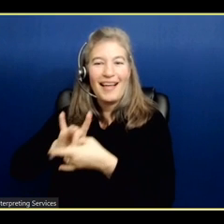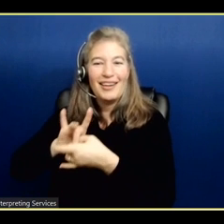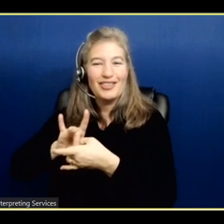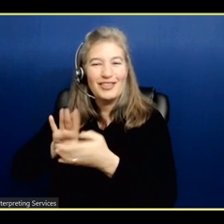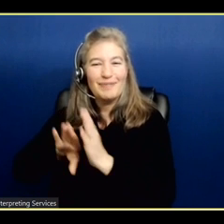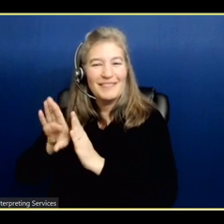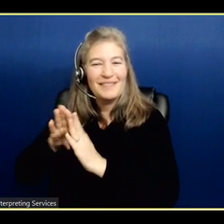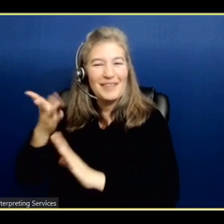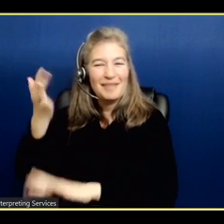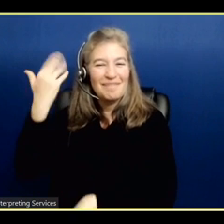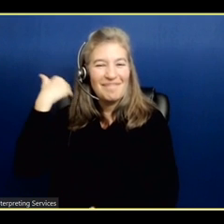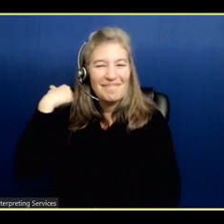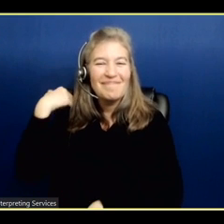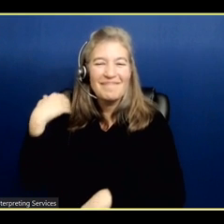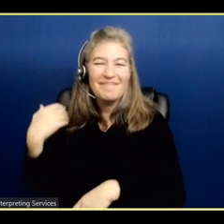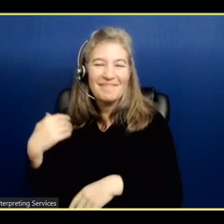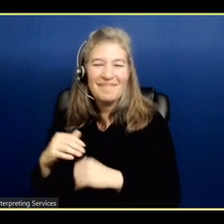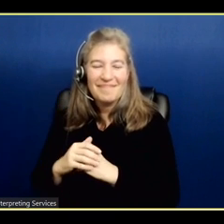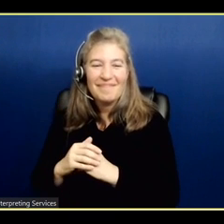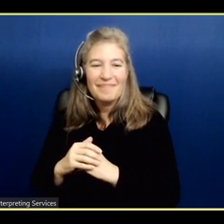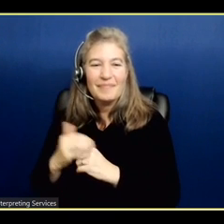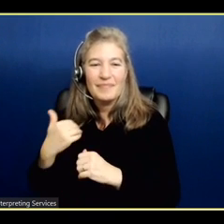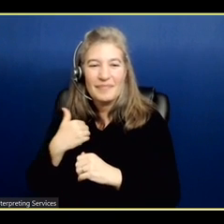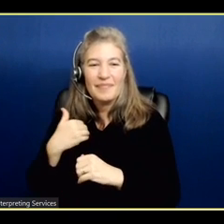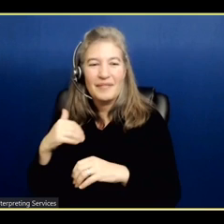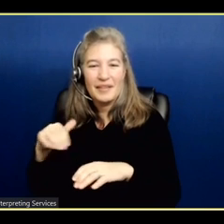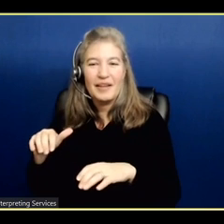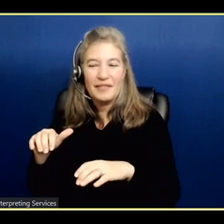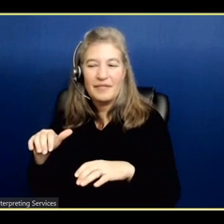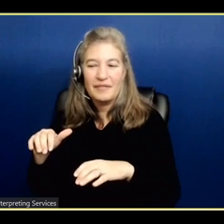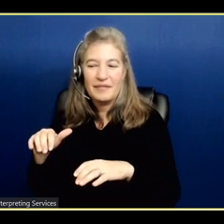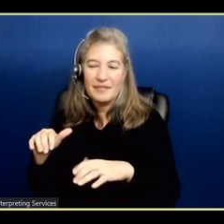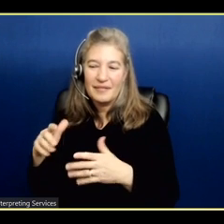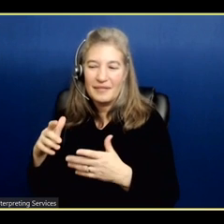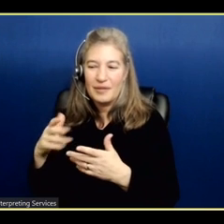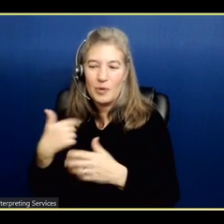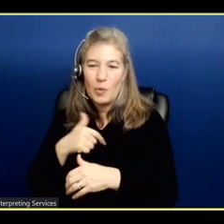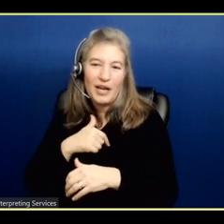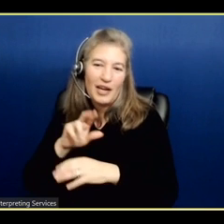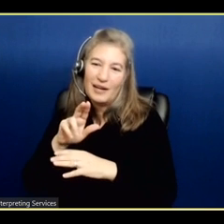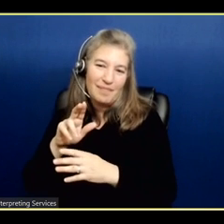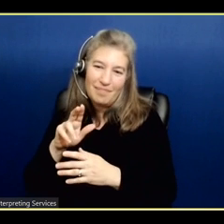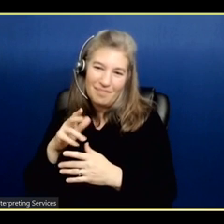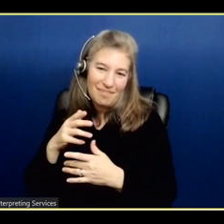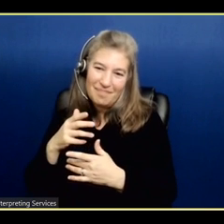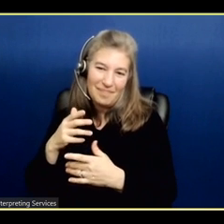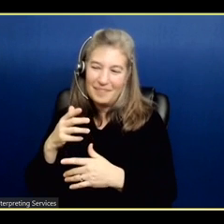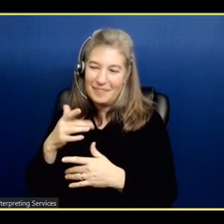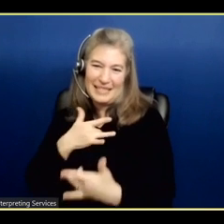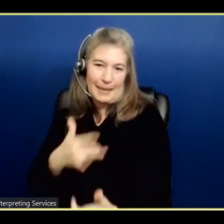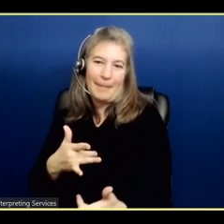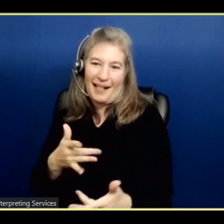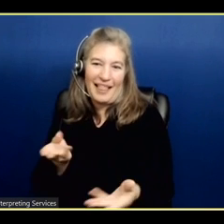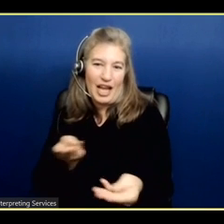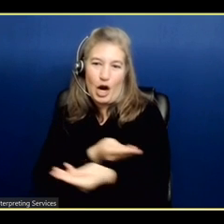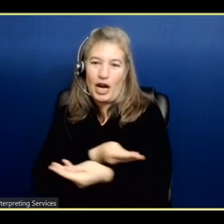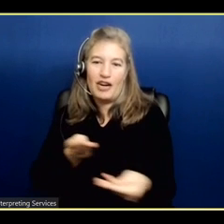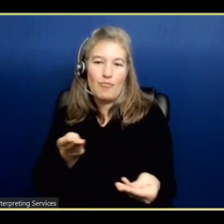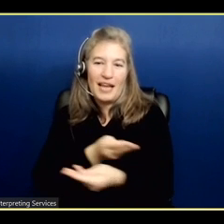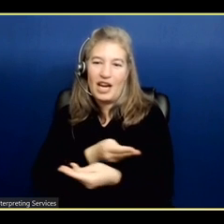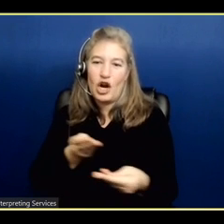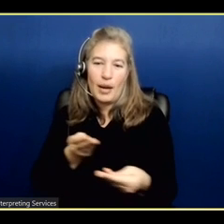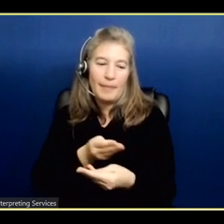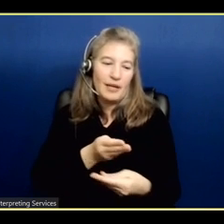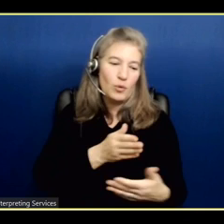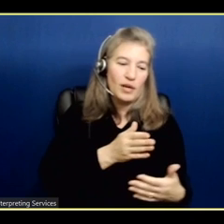that we provide to organizations are specifically allocated for artist fees. So the fact that we are encouraging